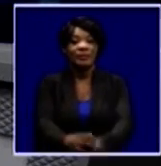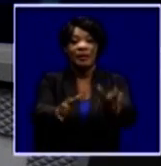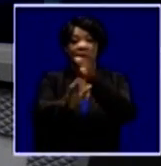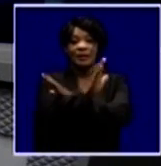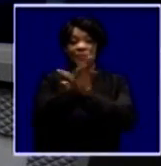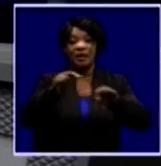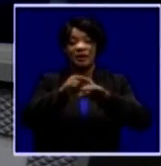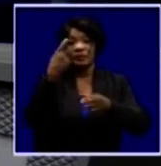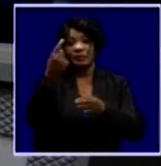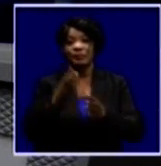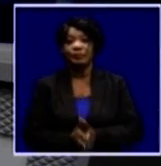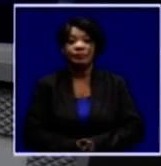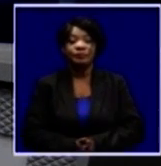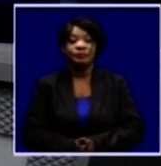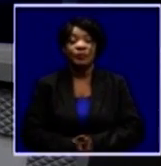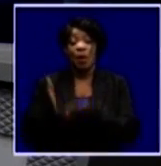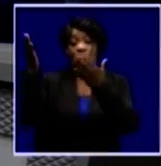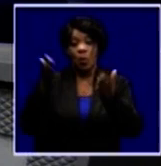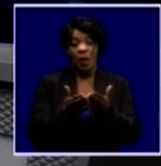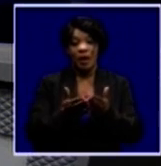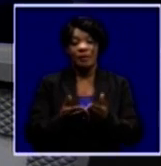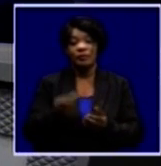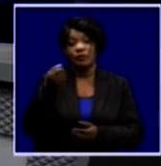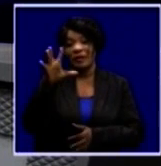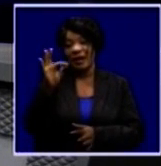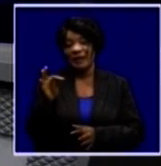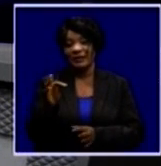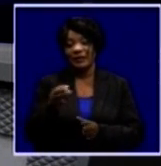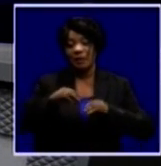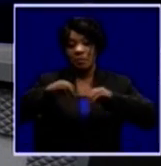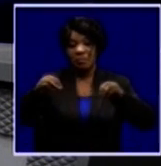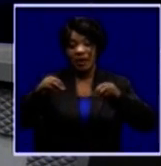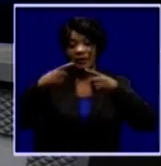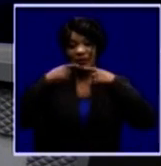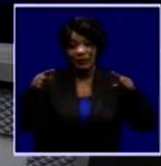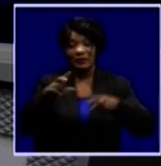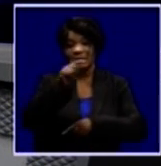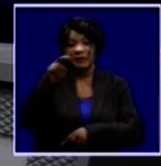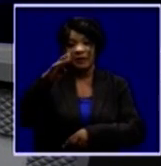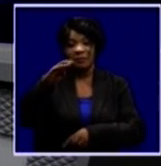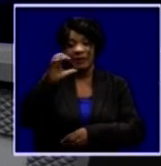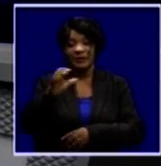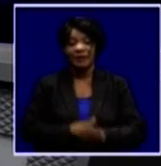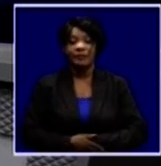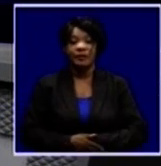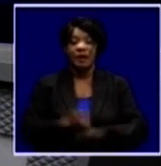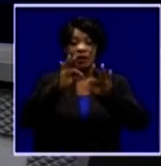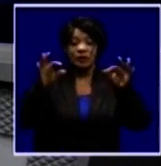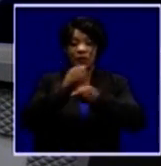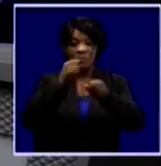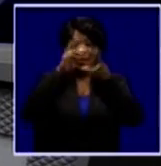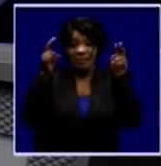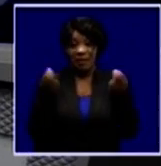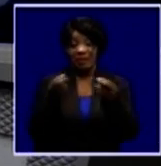One Zambia, One Nation, good evening and welcome to the 19 hours main news on ZNBC. A look at stories making